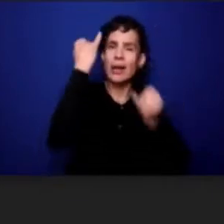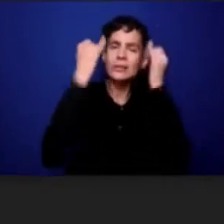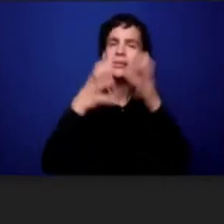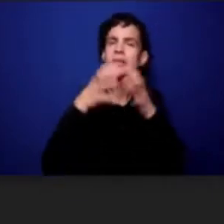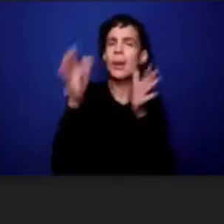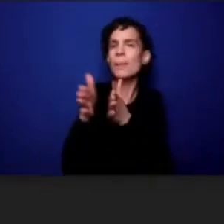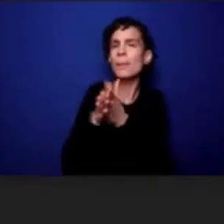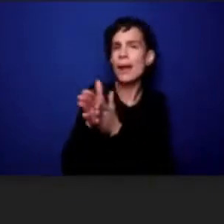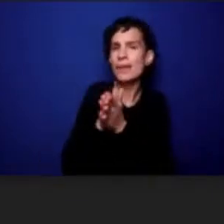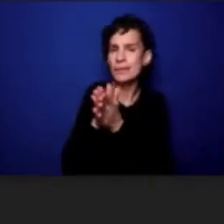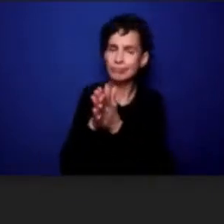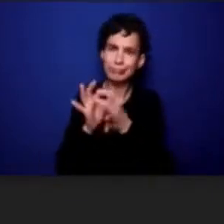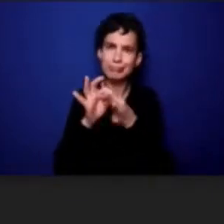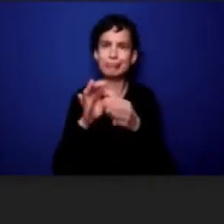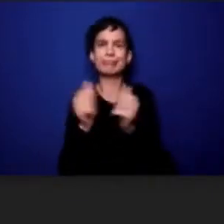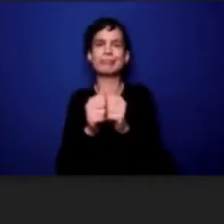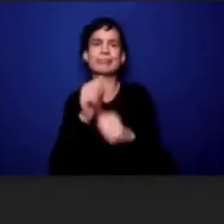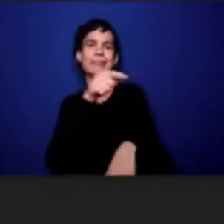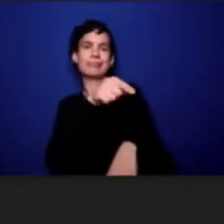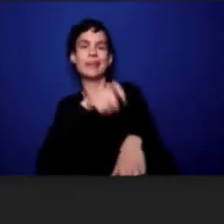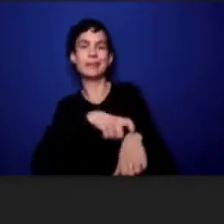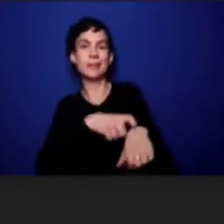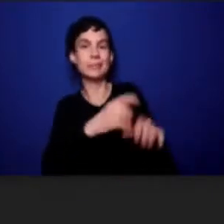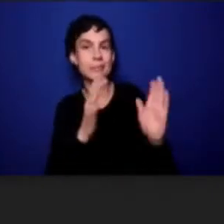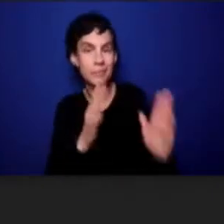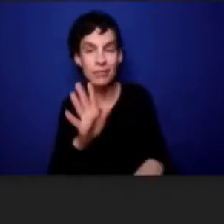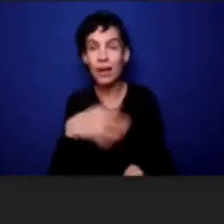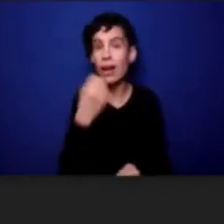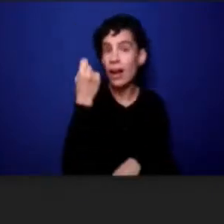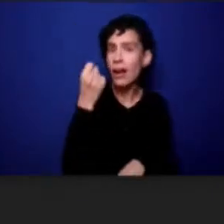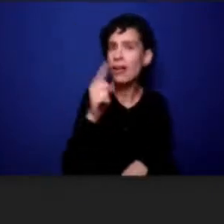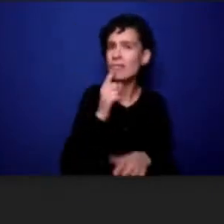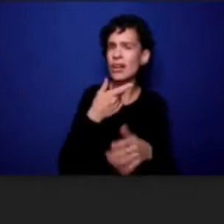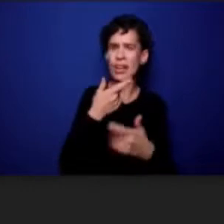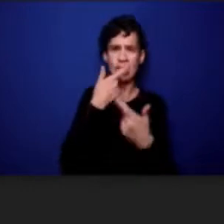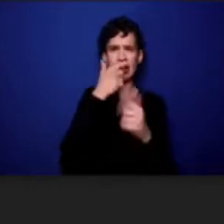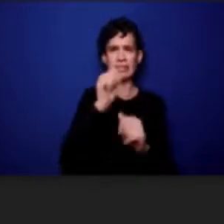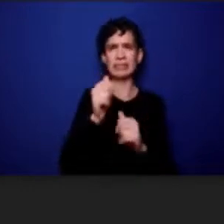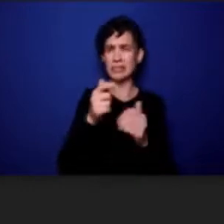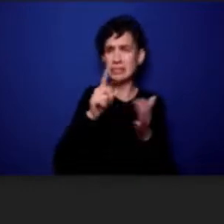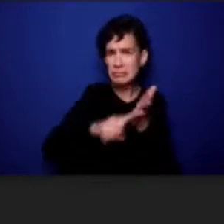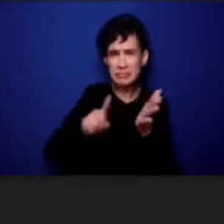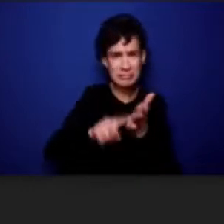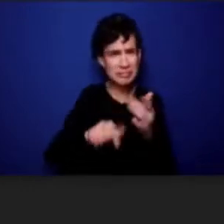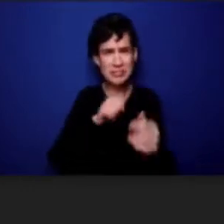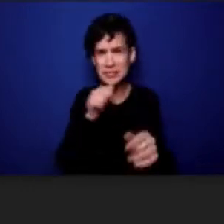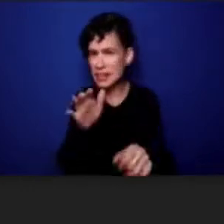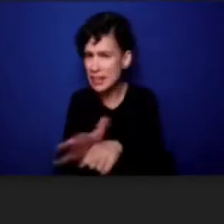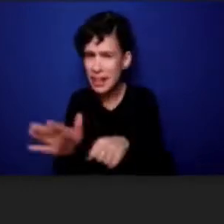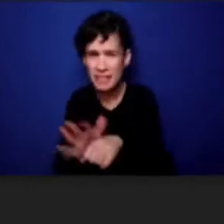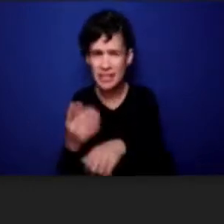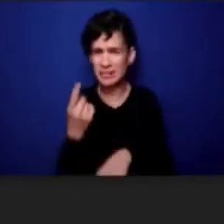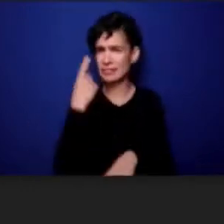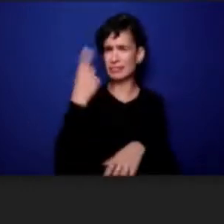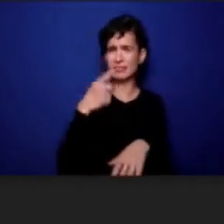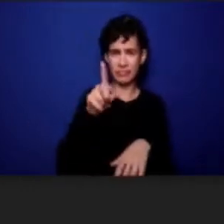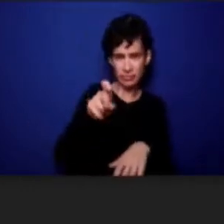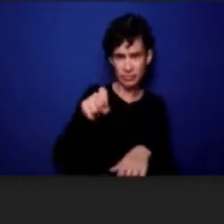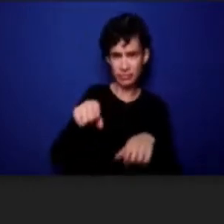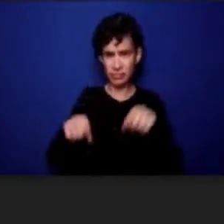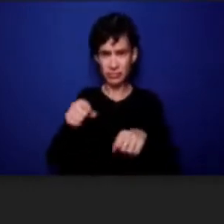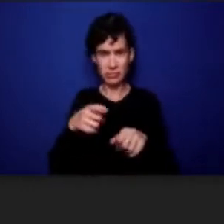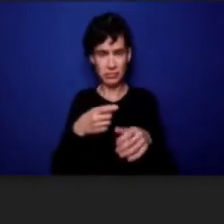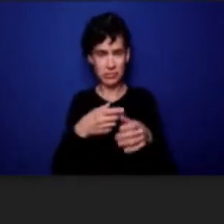period. It seems strange to me that there had not been sort of, I guess, more rigorous scrutiny of what was being written about those myths.